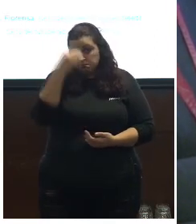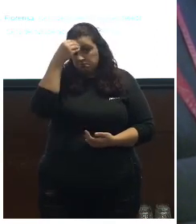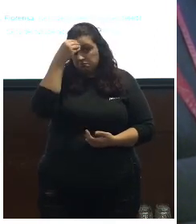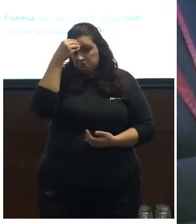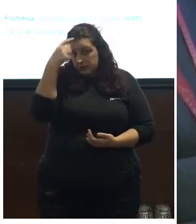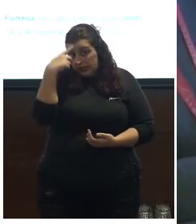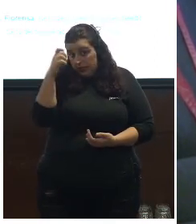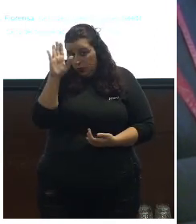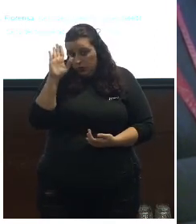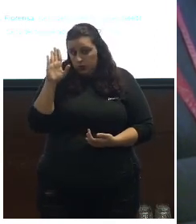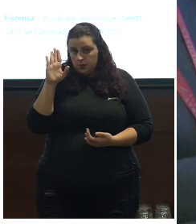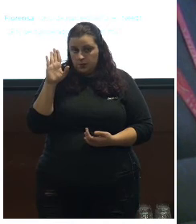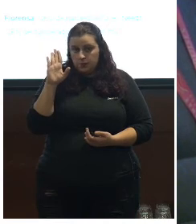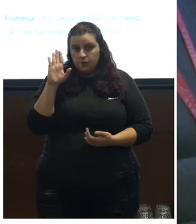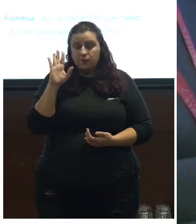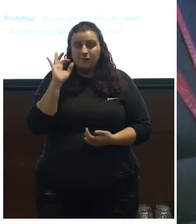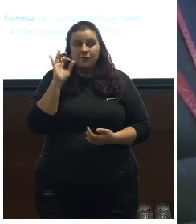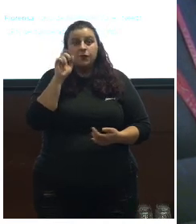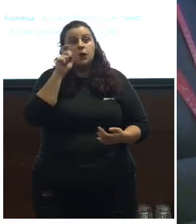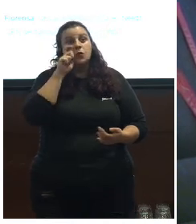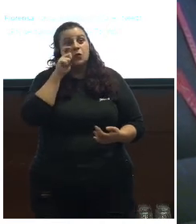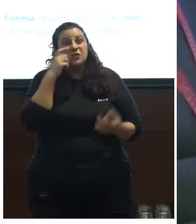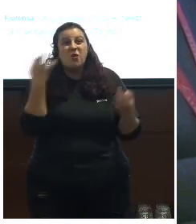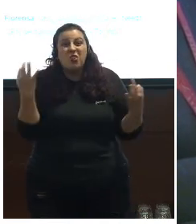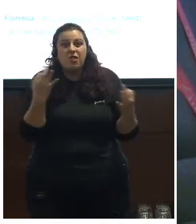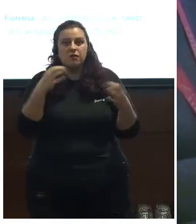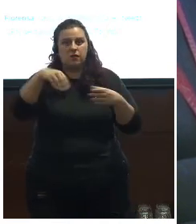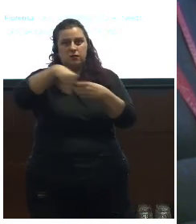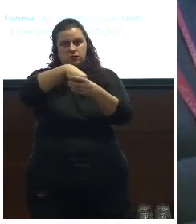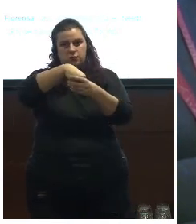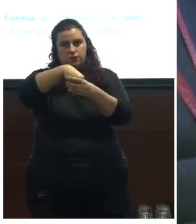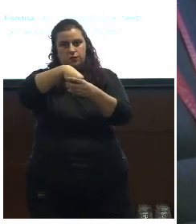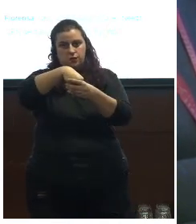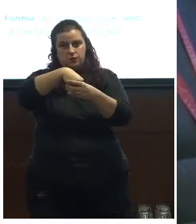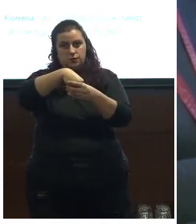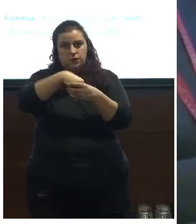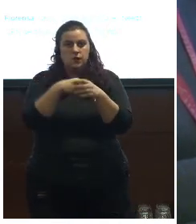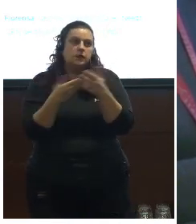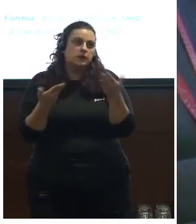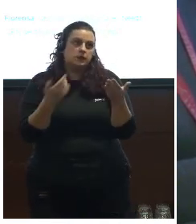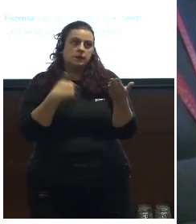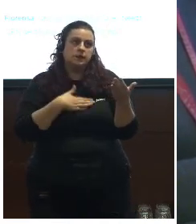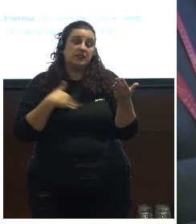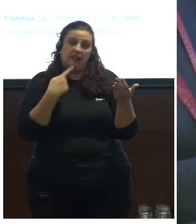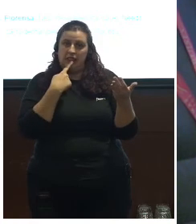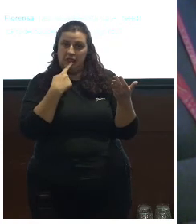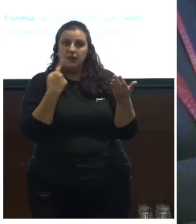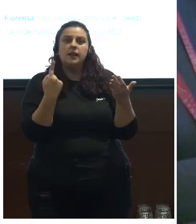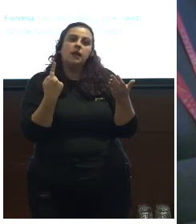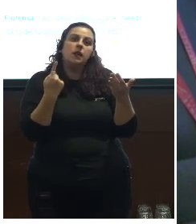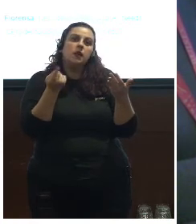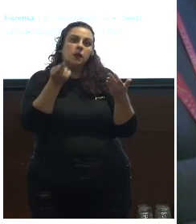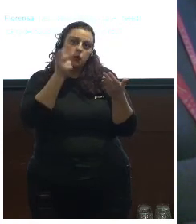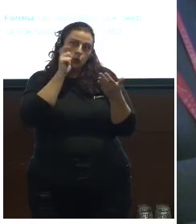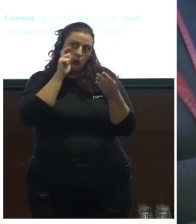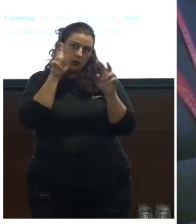make tourism inclusive, meaning that the mainstream tourism providers, tour operators, travel agents should